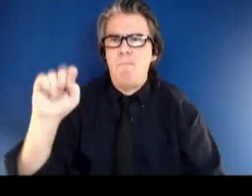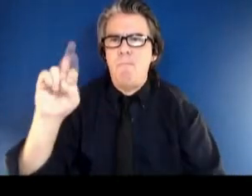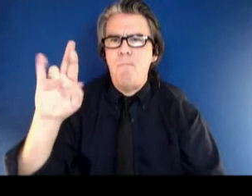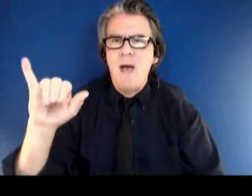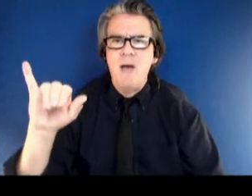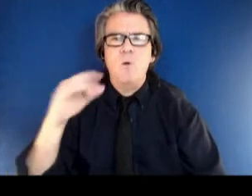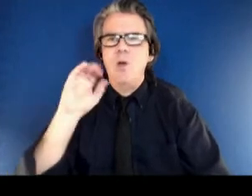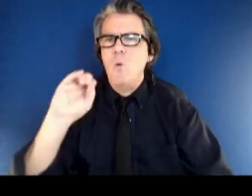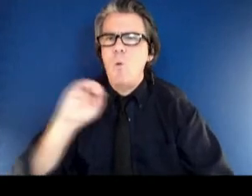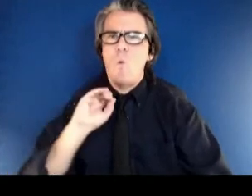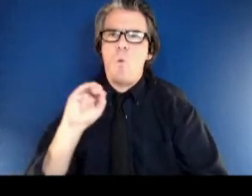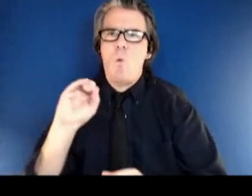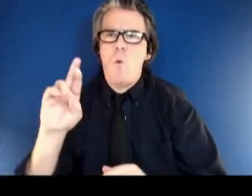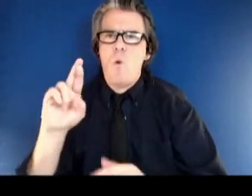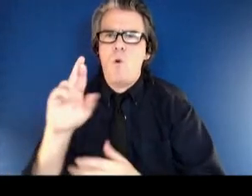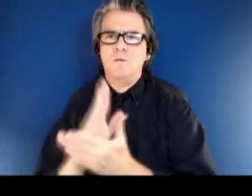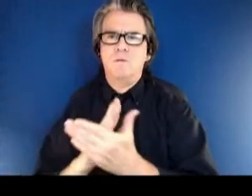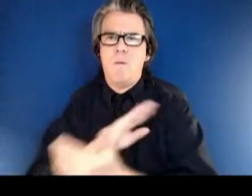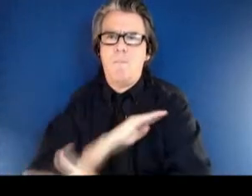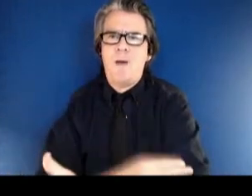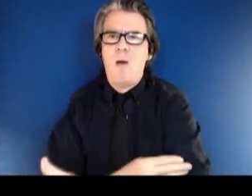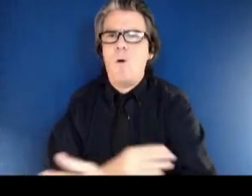you can go to that same website,